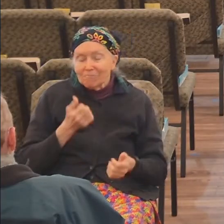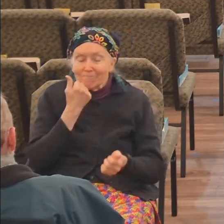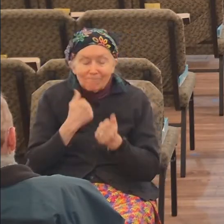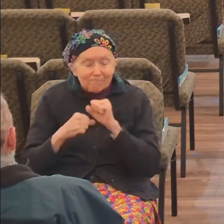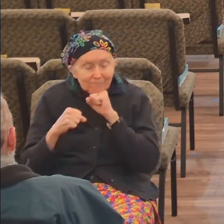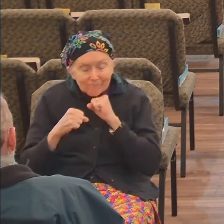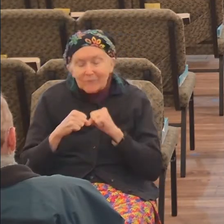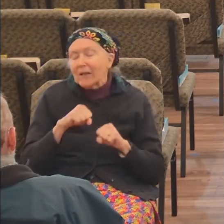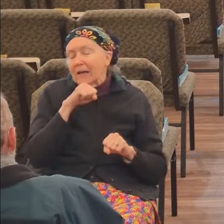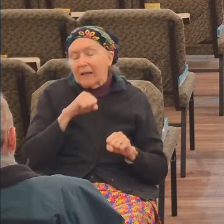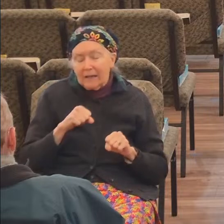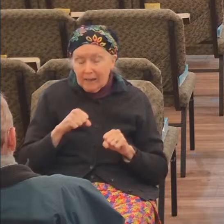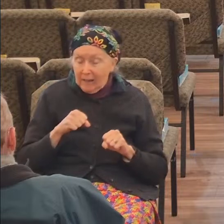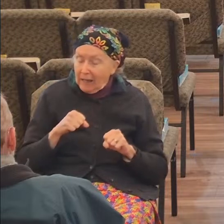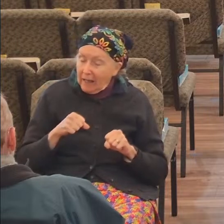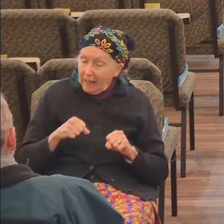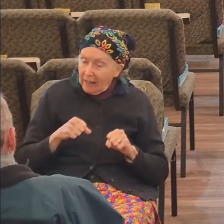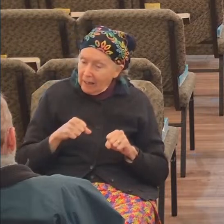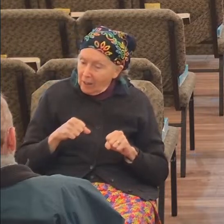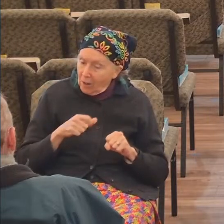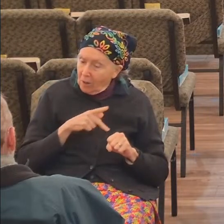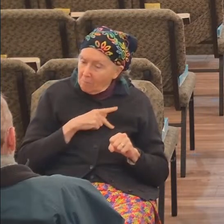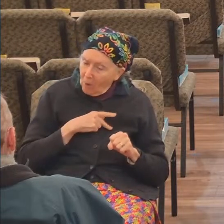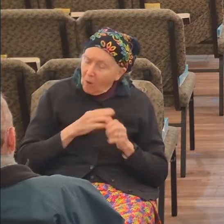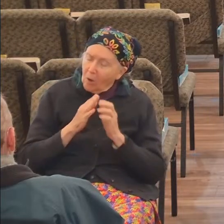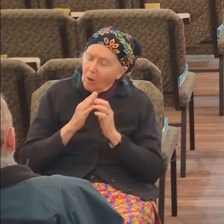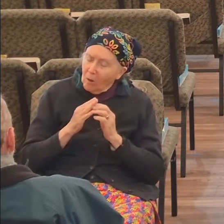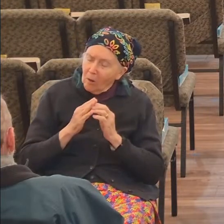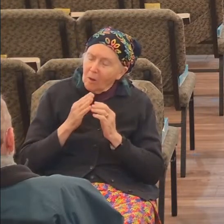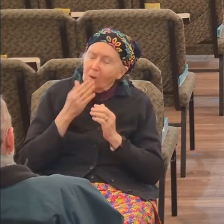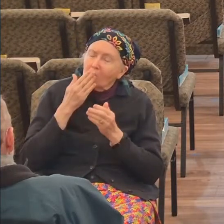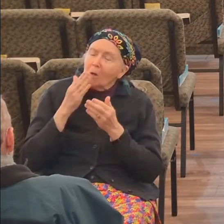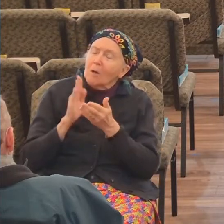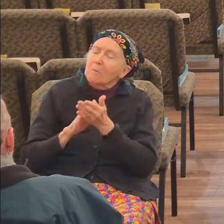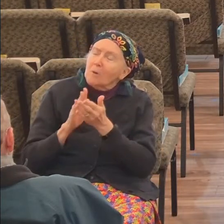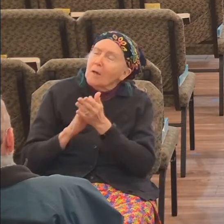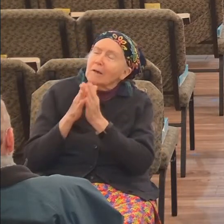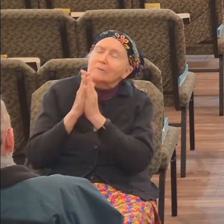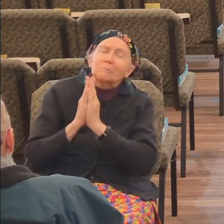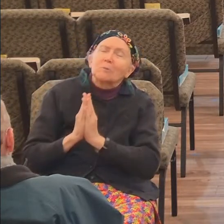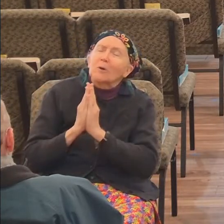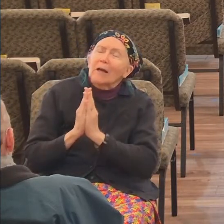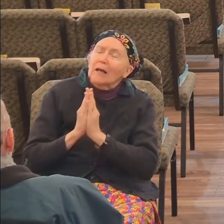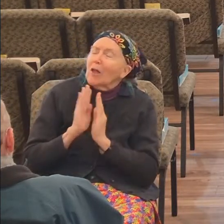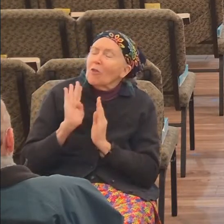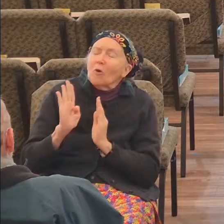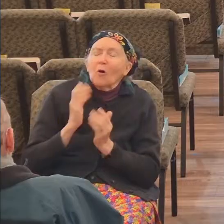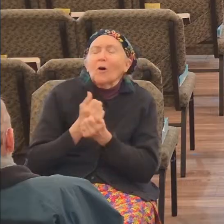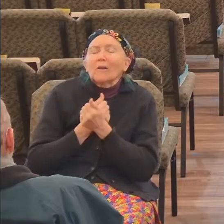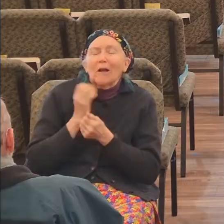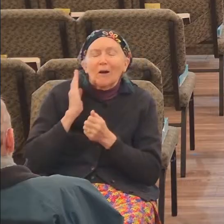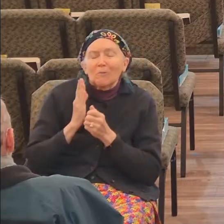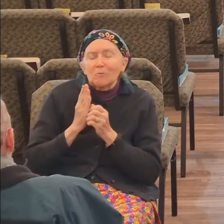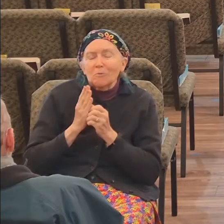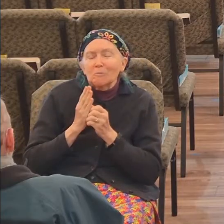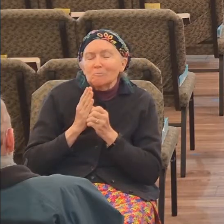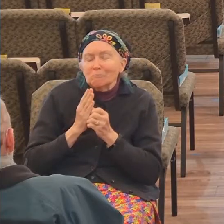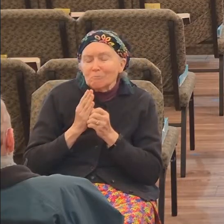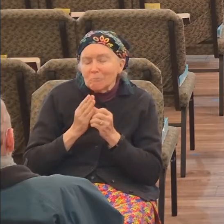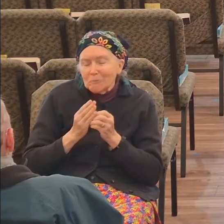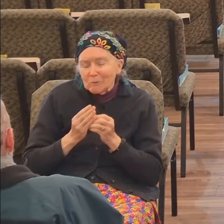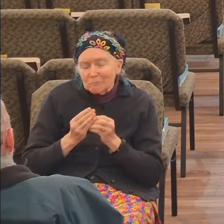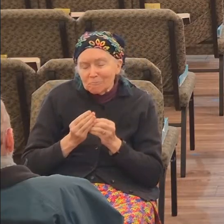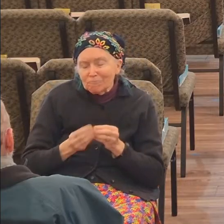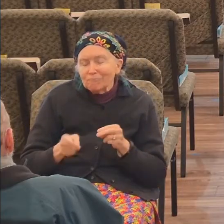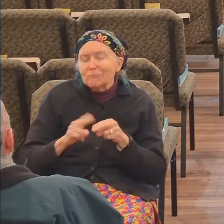prayer where he is praying that their love will grow, that their patience and their